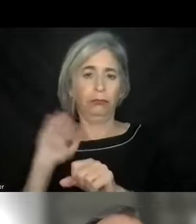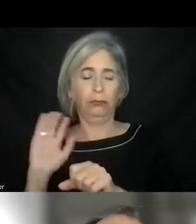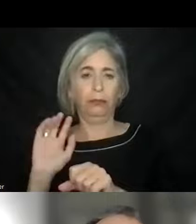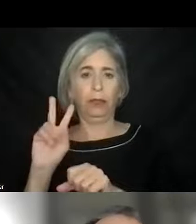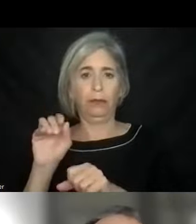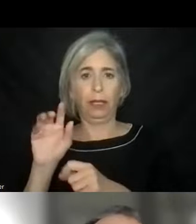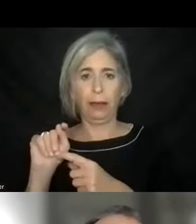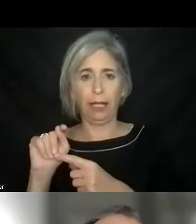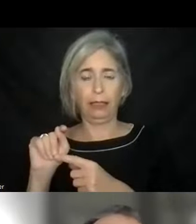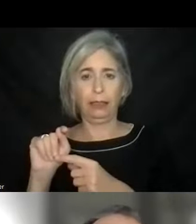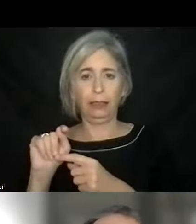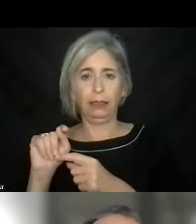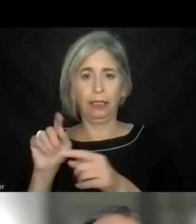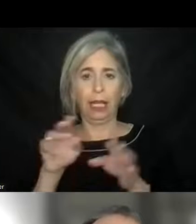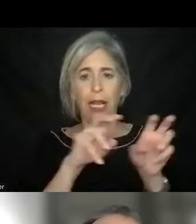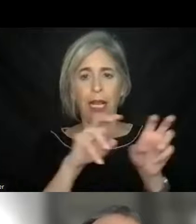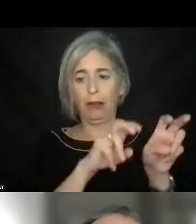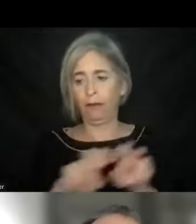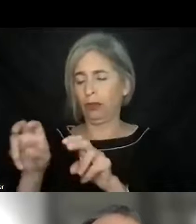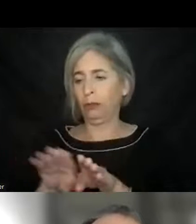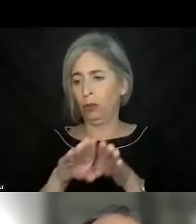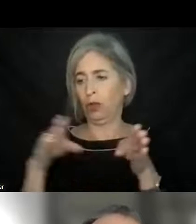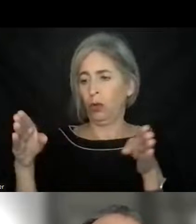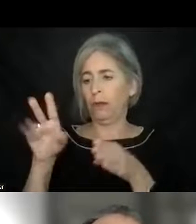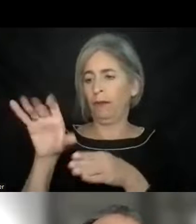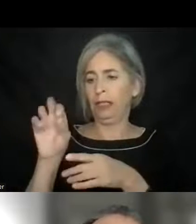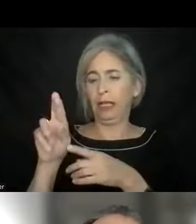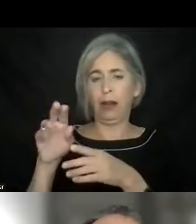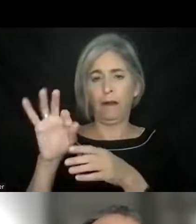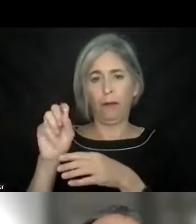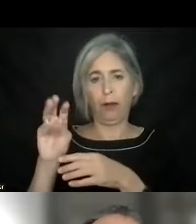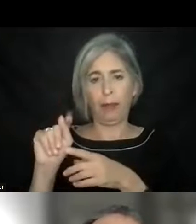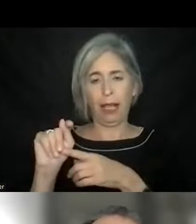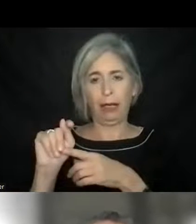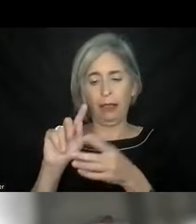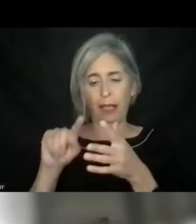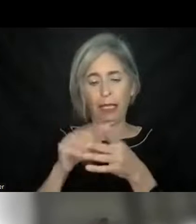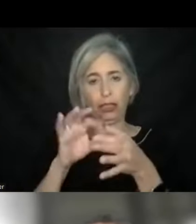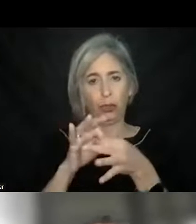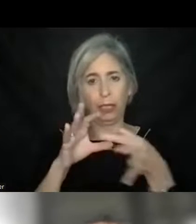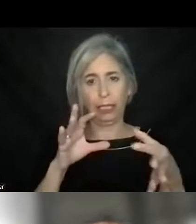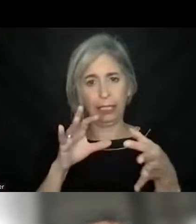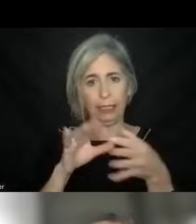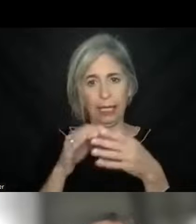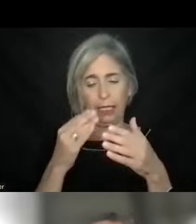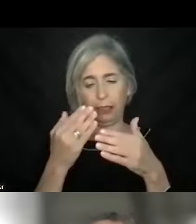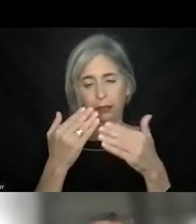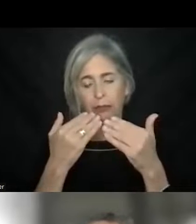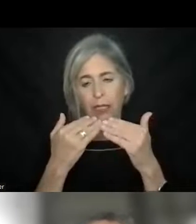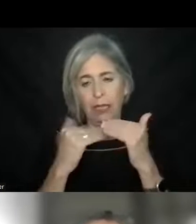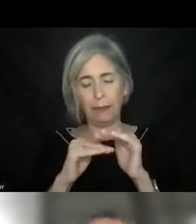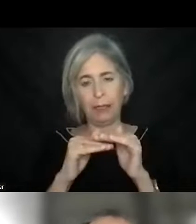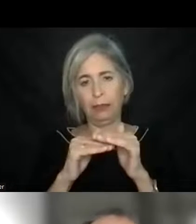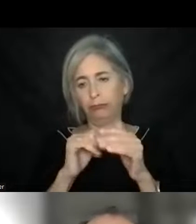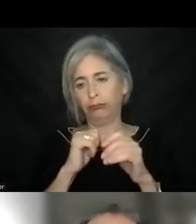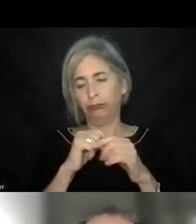over to an OpenACR format. And so we wanted to make sure that the initial release of this had as few constraints as possible, so